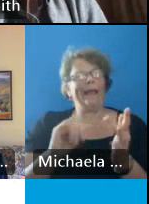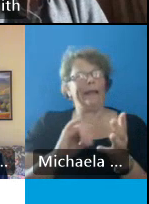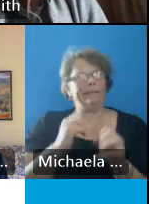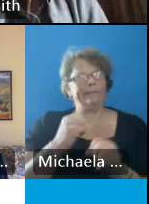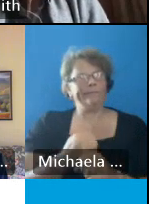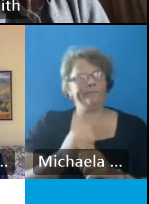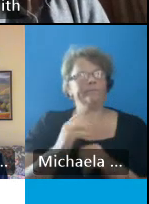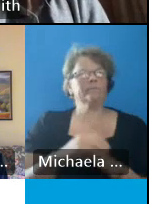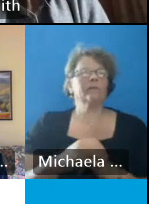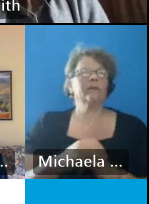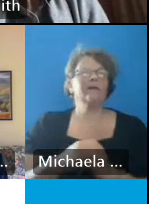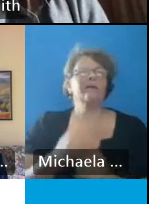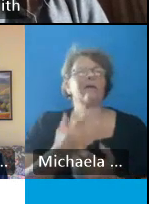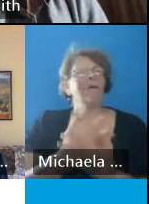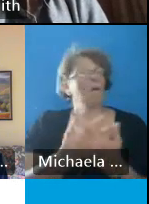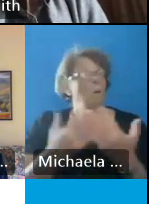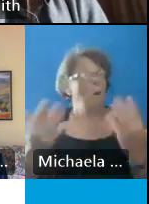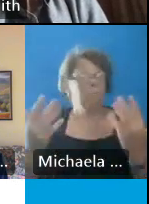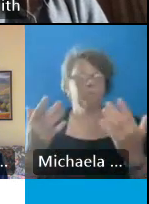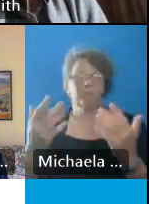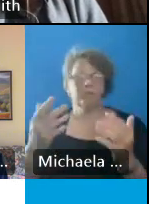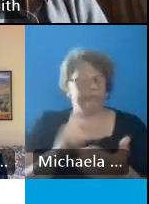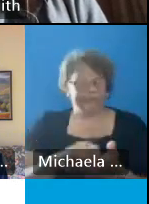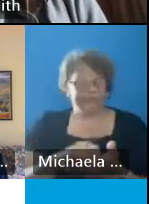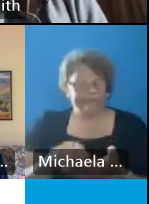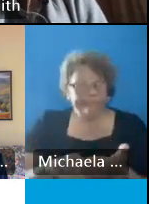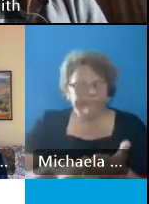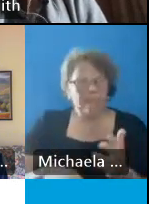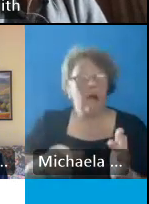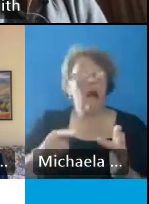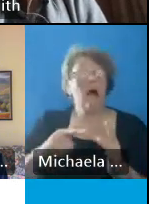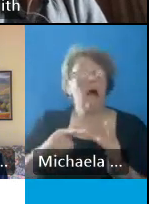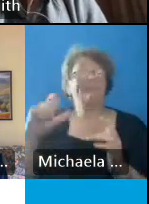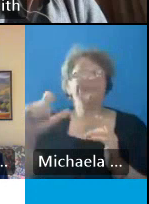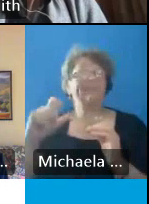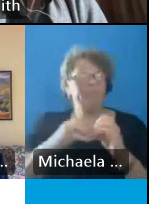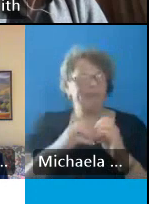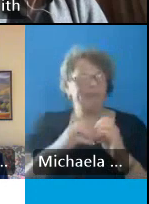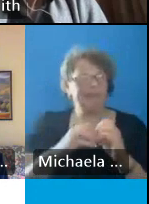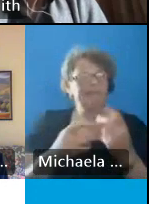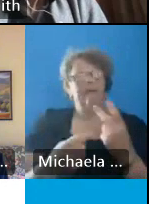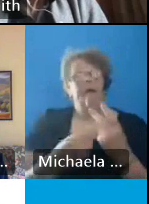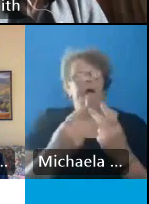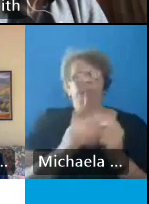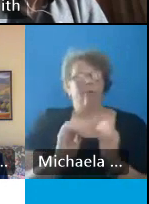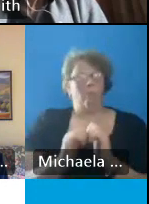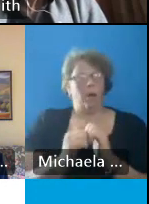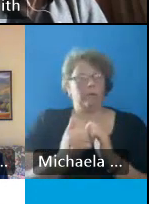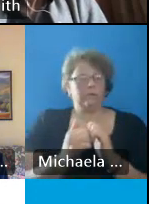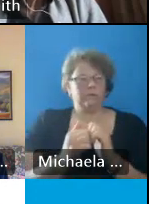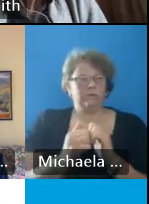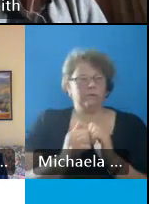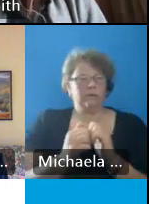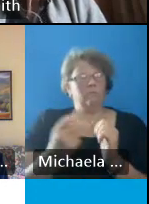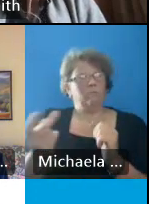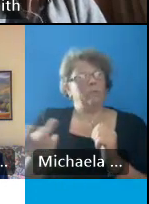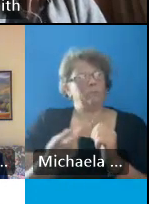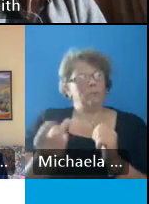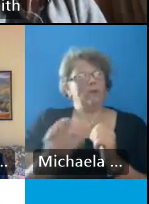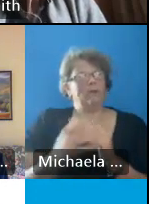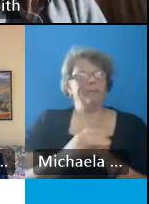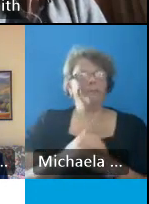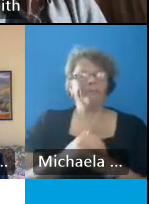has done a lot of the legwork with our team within the ICB and with other partners to really pull this together. But between us, we're just going to set out a